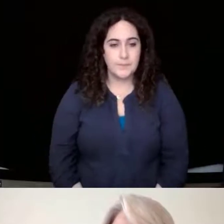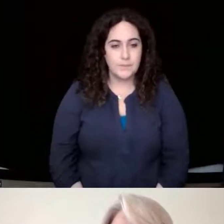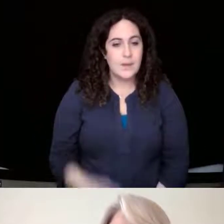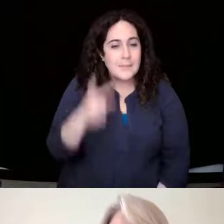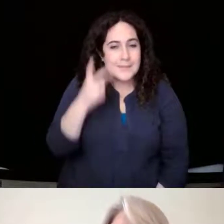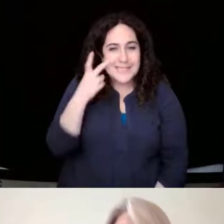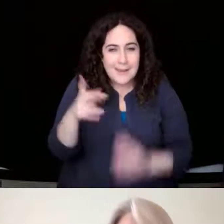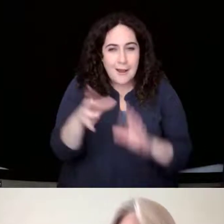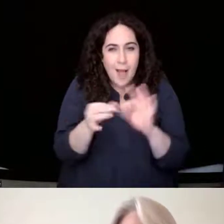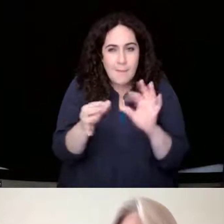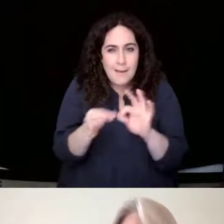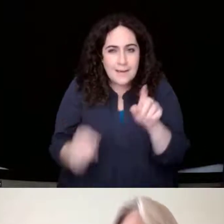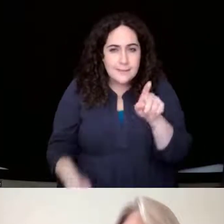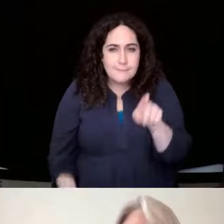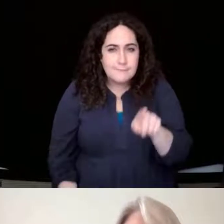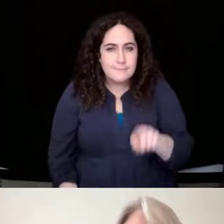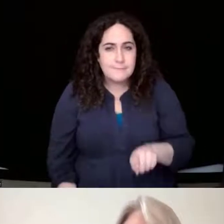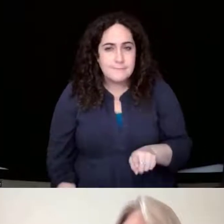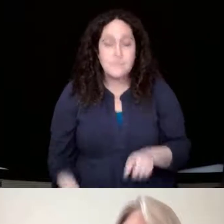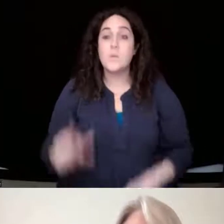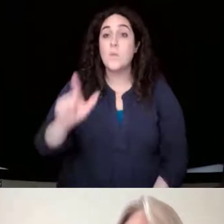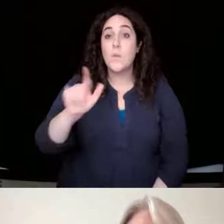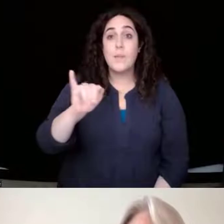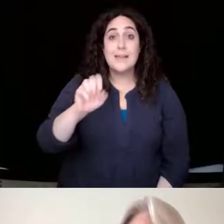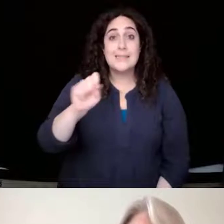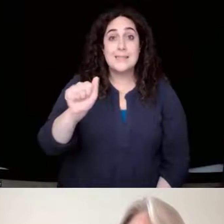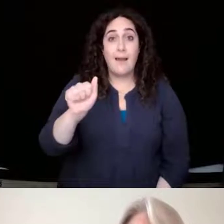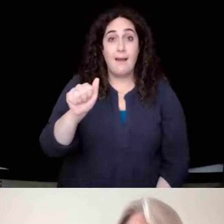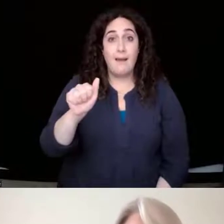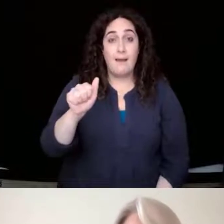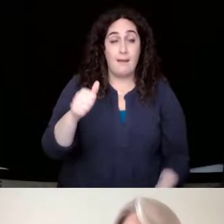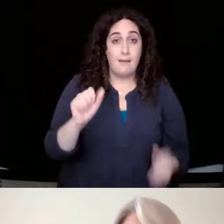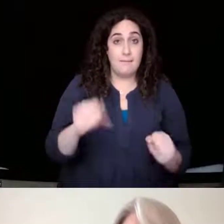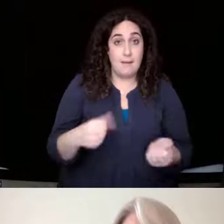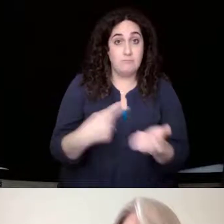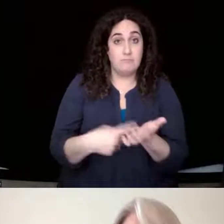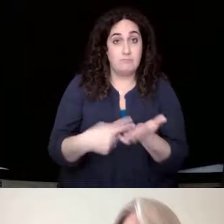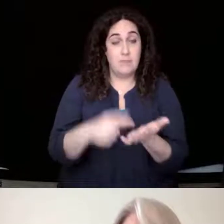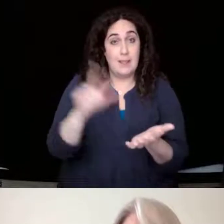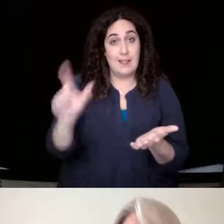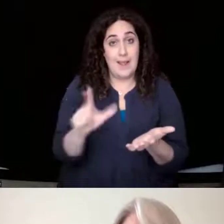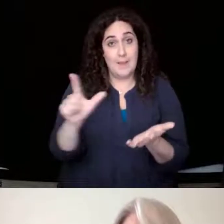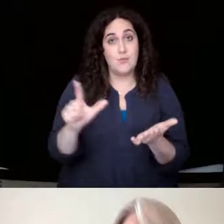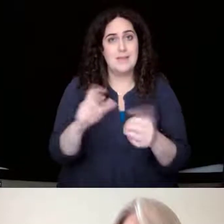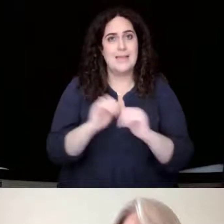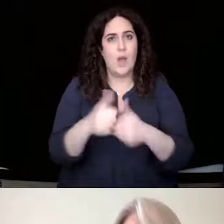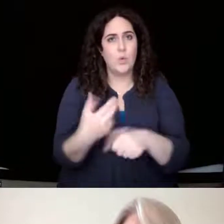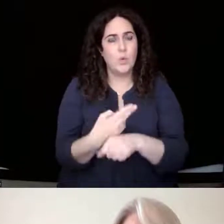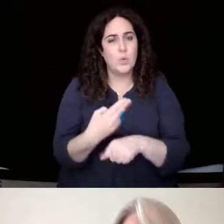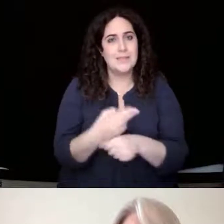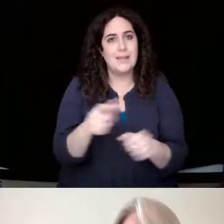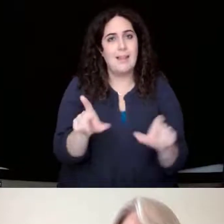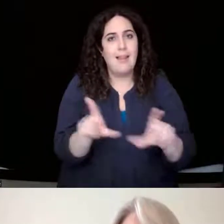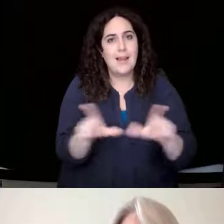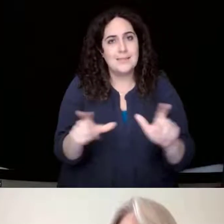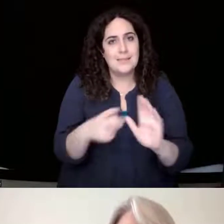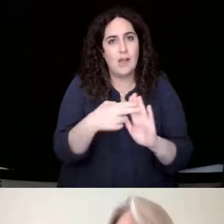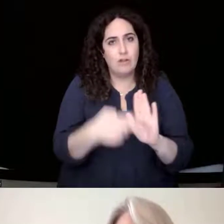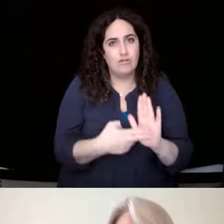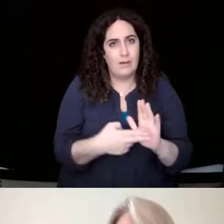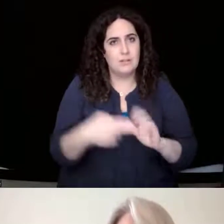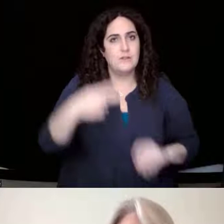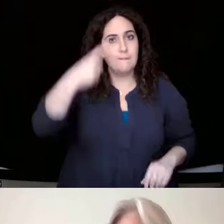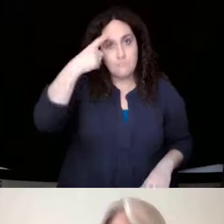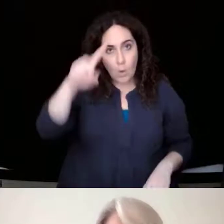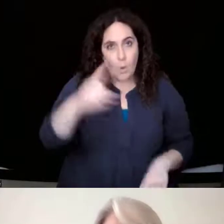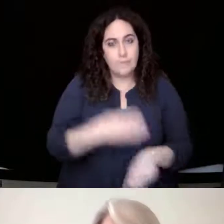us some examples of how libraries can leverage licensing contracts to ensure accessibility? What